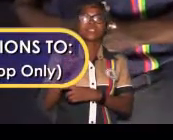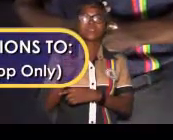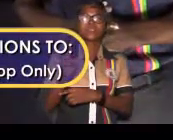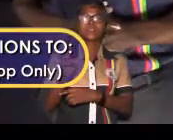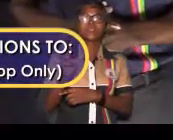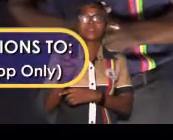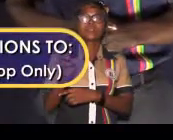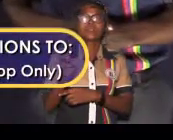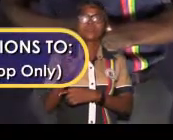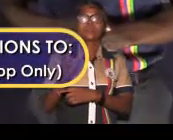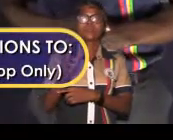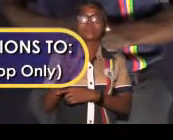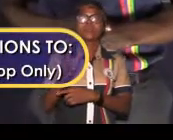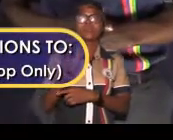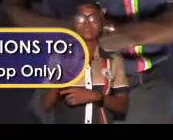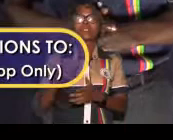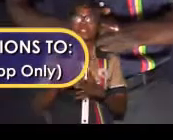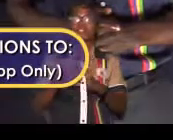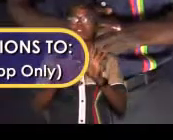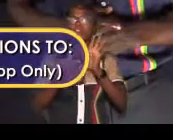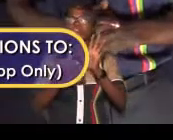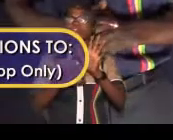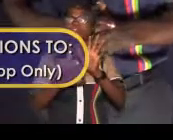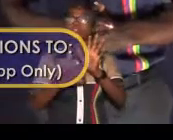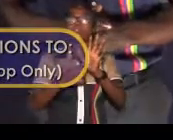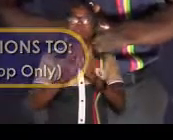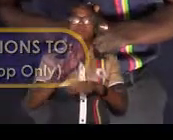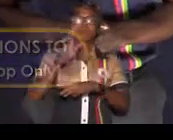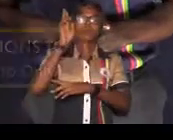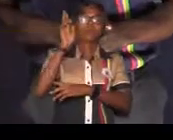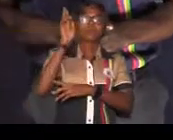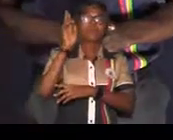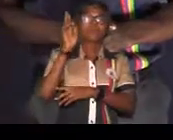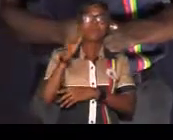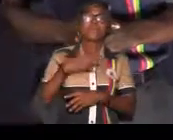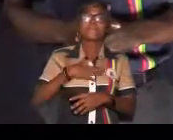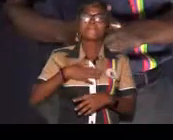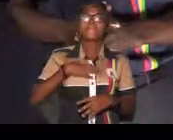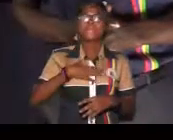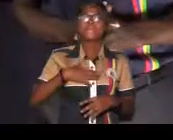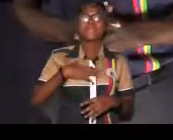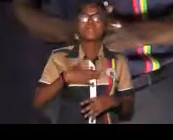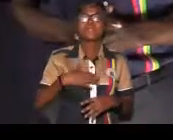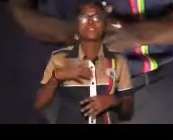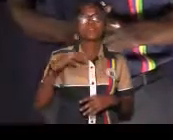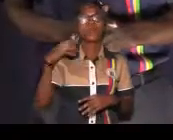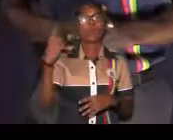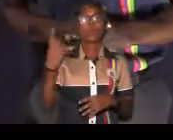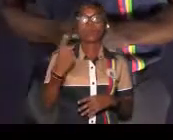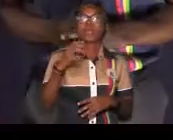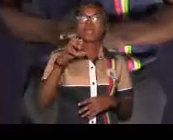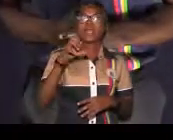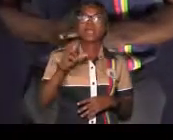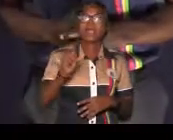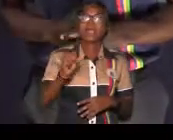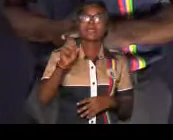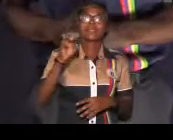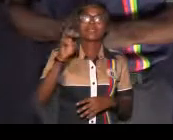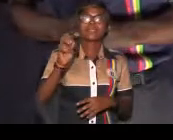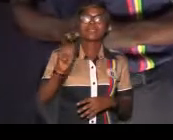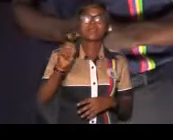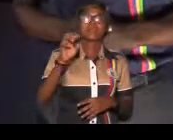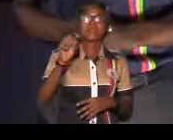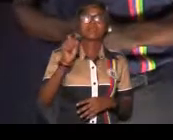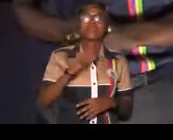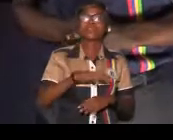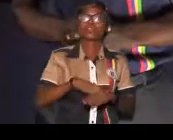5663. It is showing on your screen already. Please, SMS or WhatsApp messages only. Do not